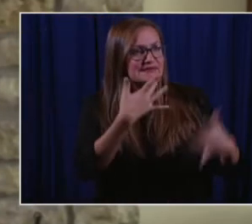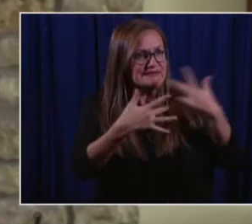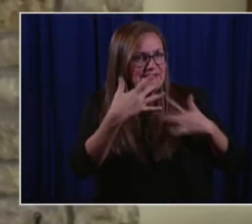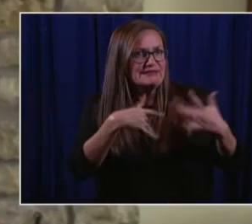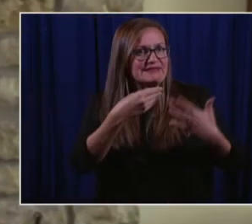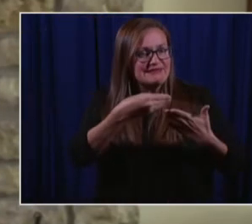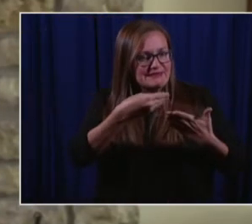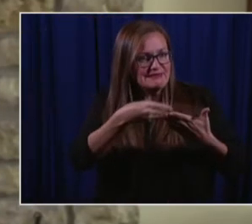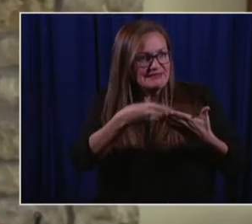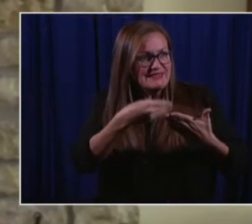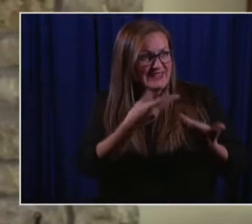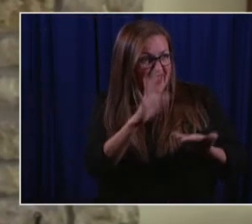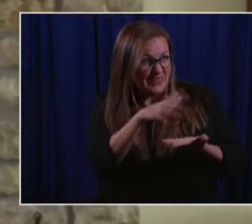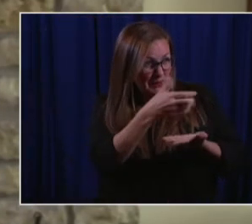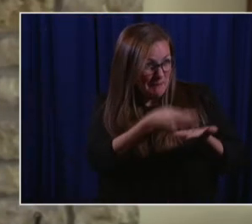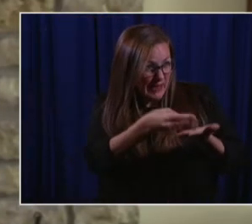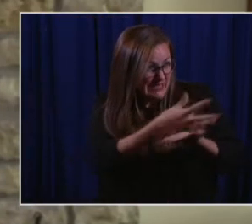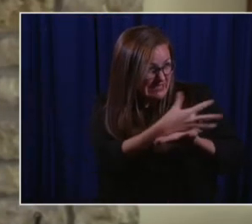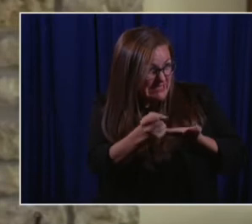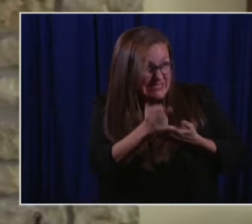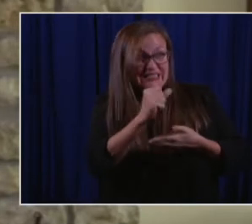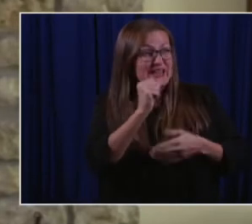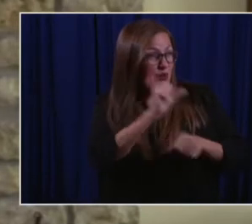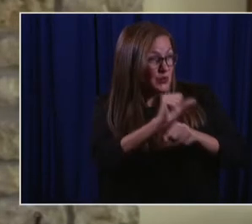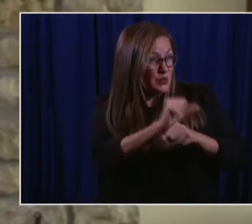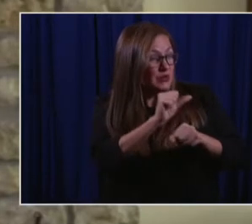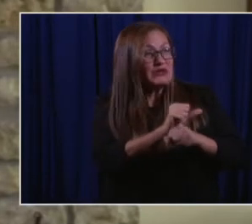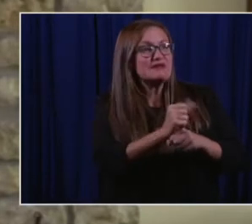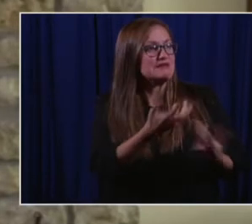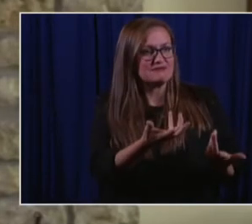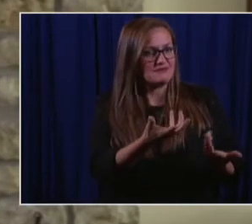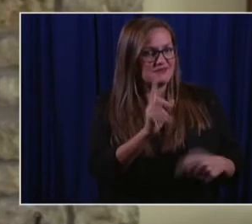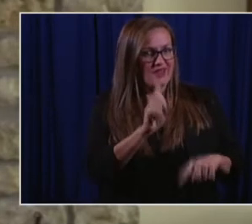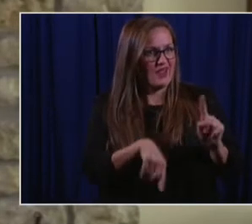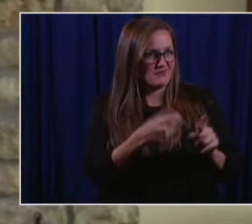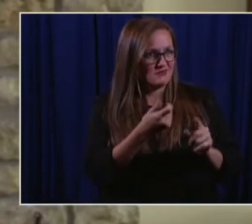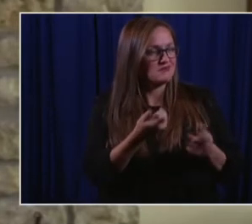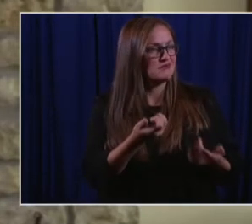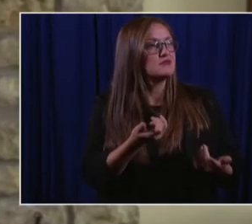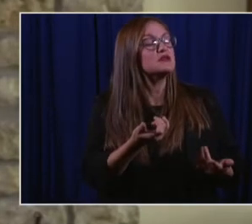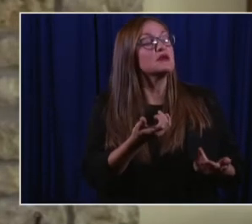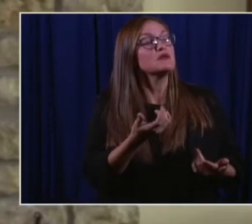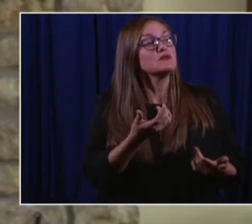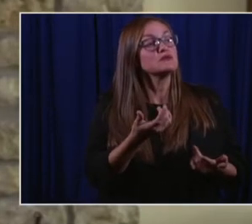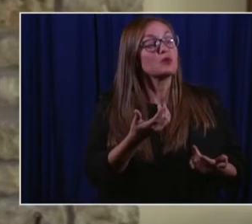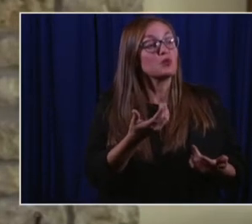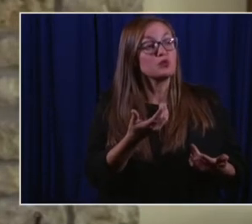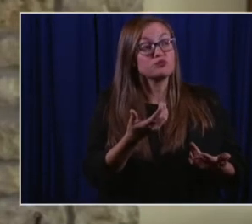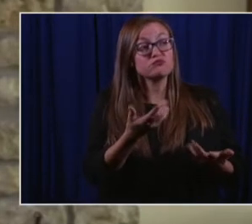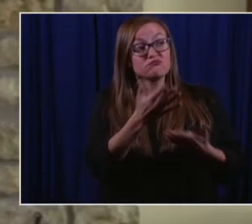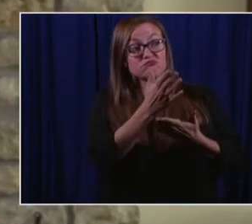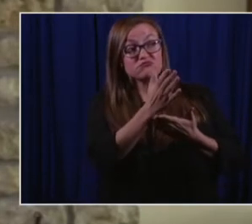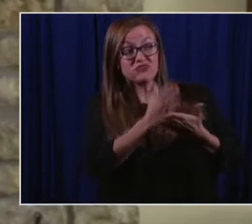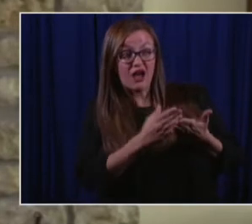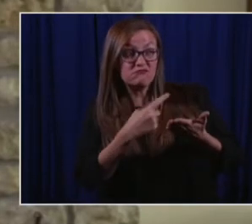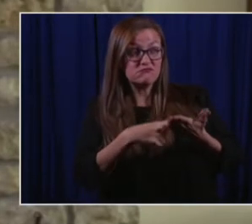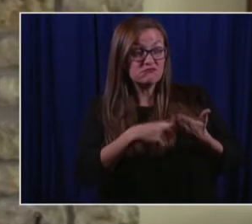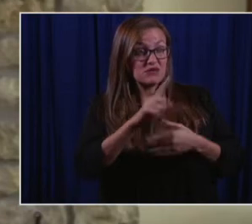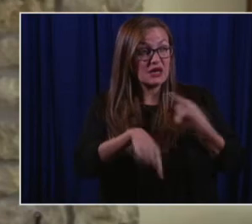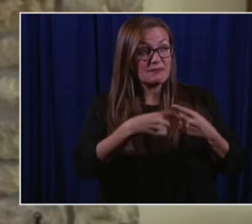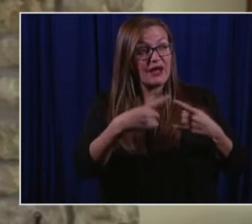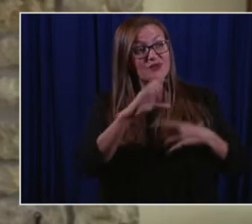and they're getting desperate because they cannot work right now. There was some talk about CARES Act